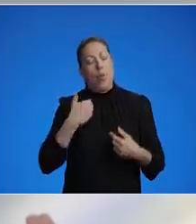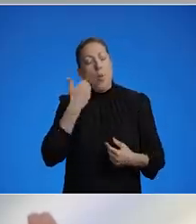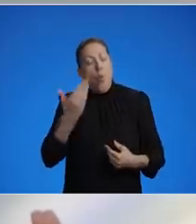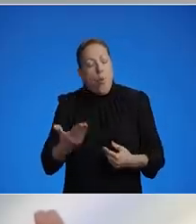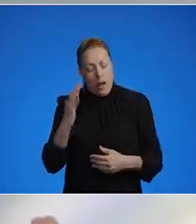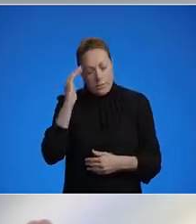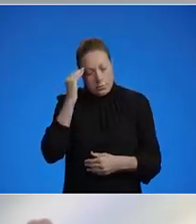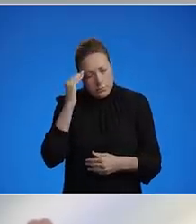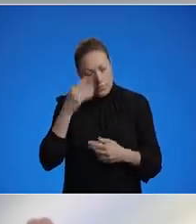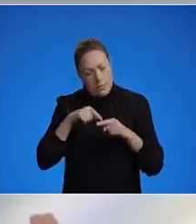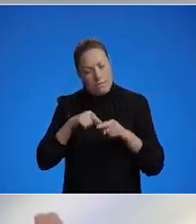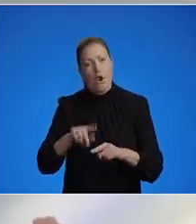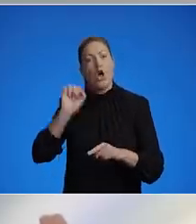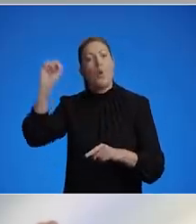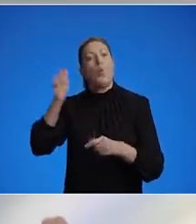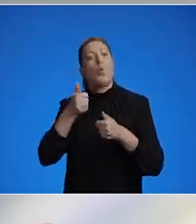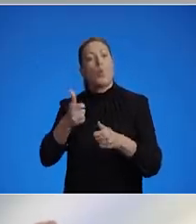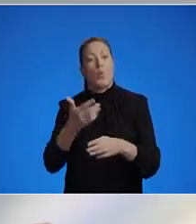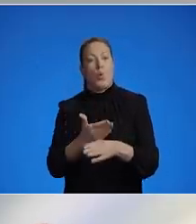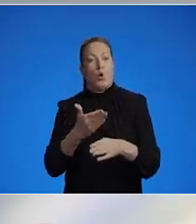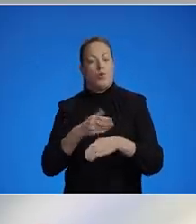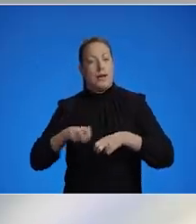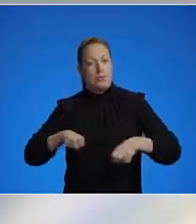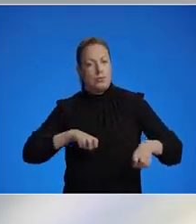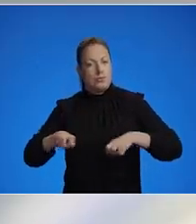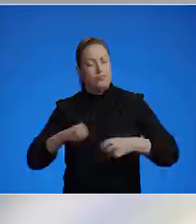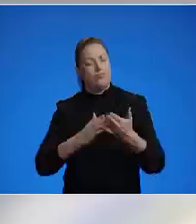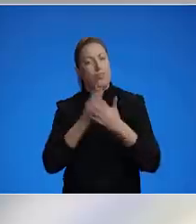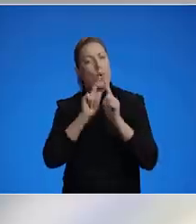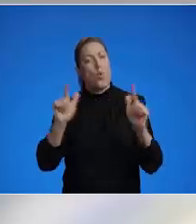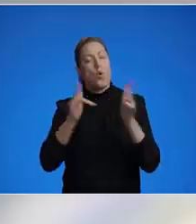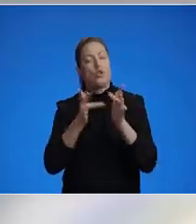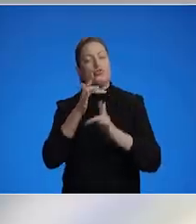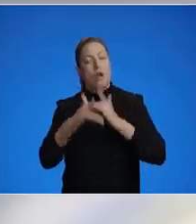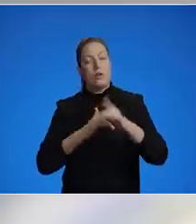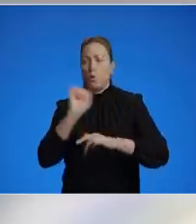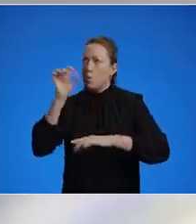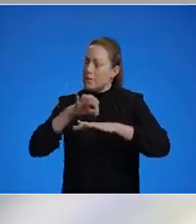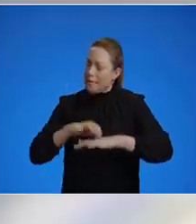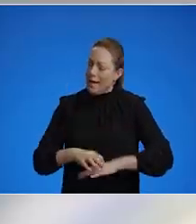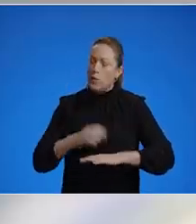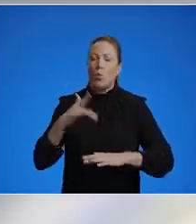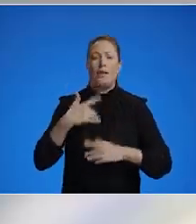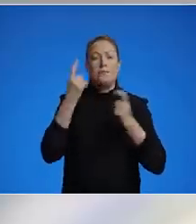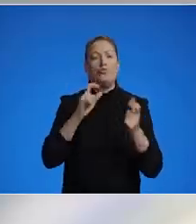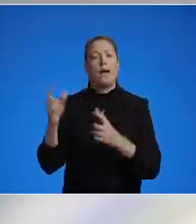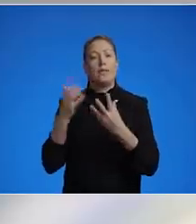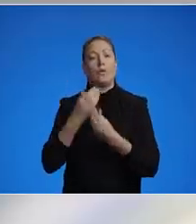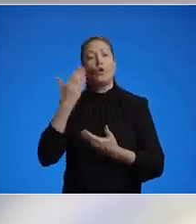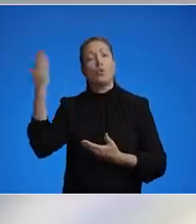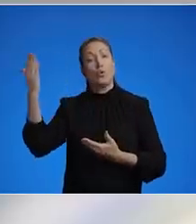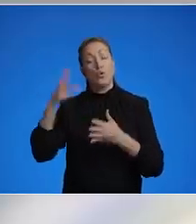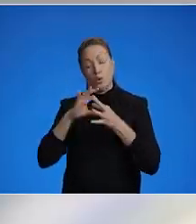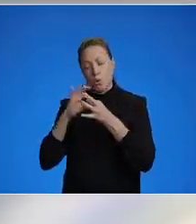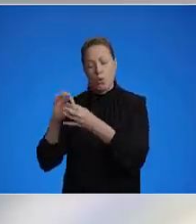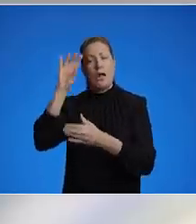always determined to carry out good works. Through our Lord Jesus Christ, Your Son, who lives and reigns